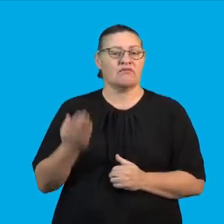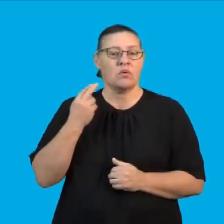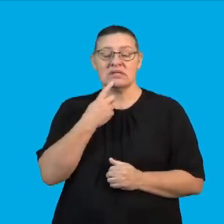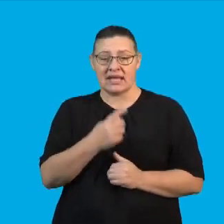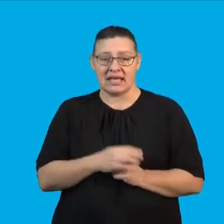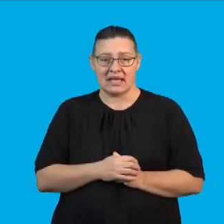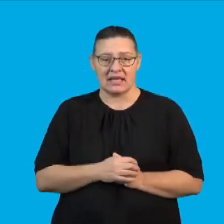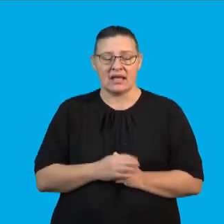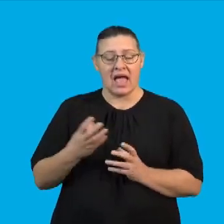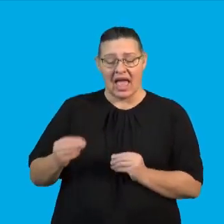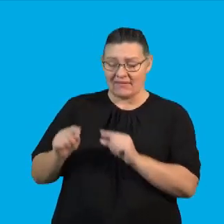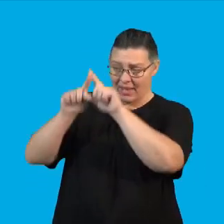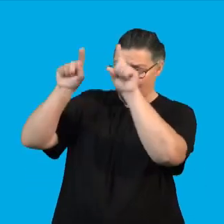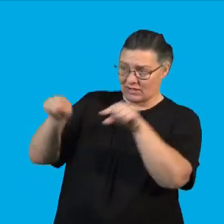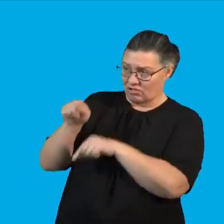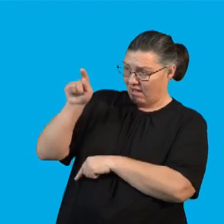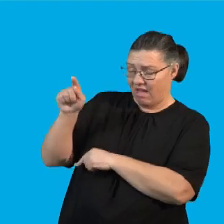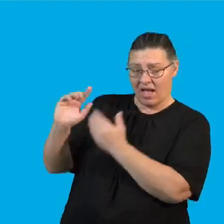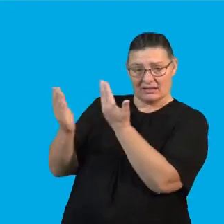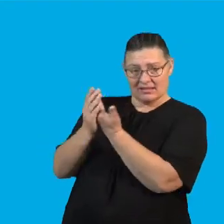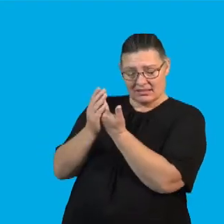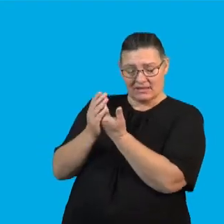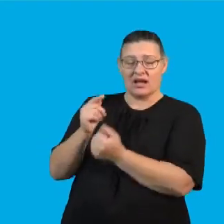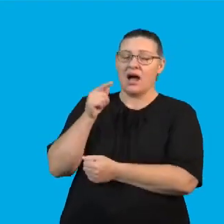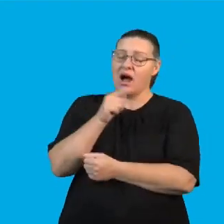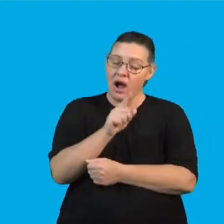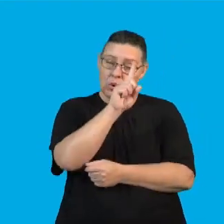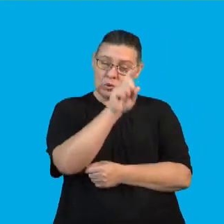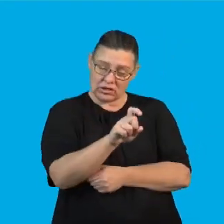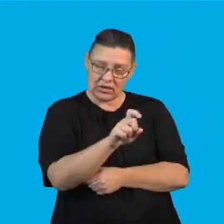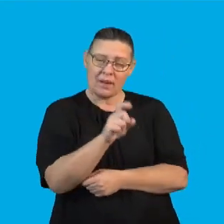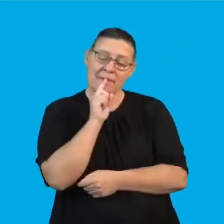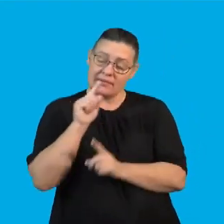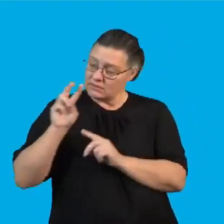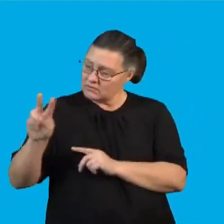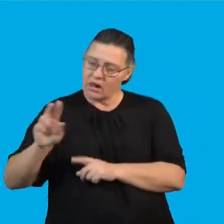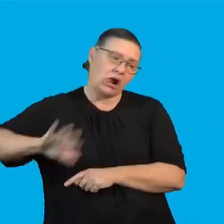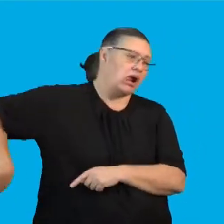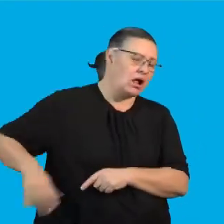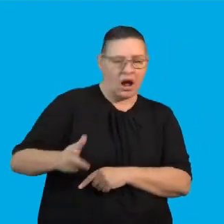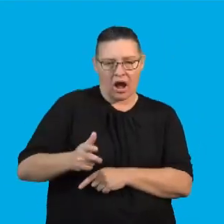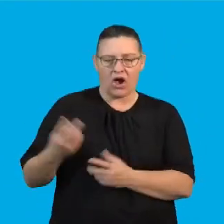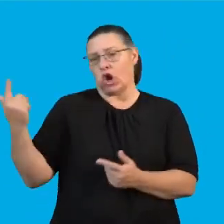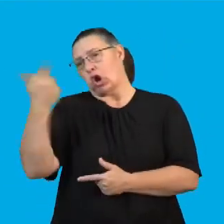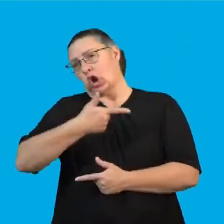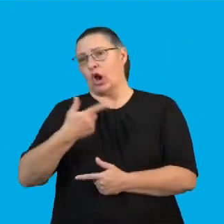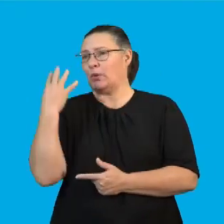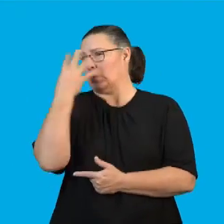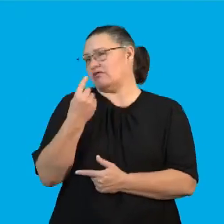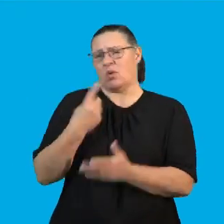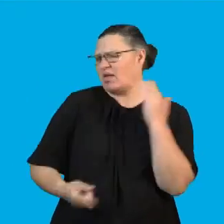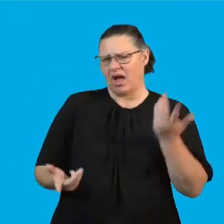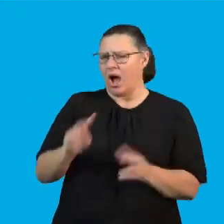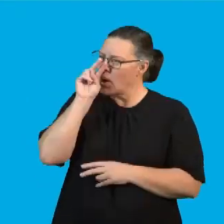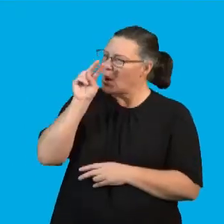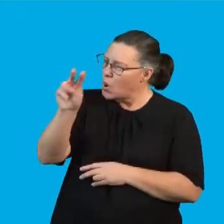I said earlier on, as long as there's a diagram that is attached to the stem and the questions, the diagram is not there to decorate